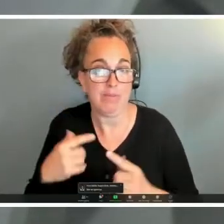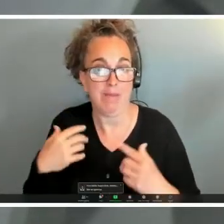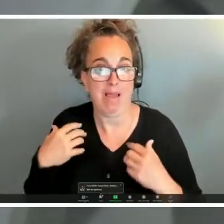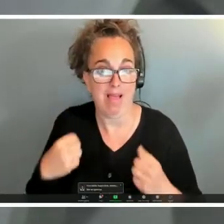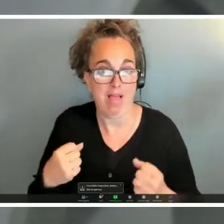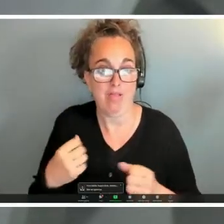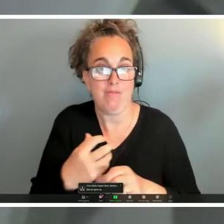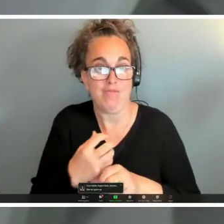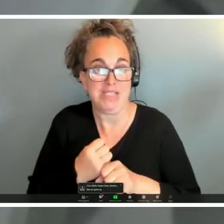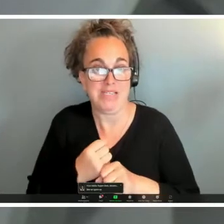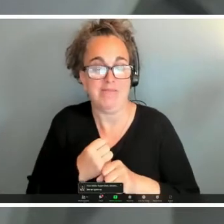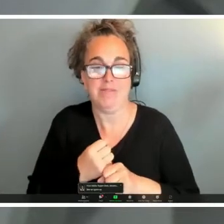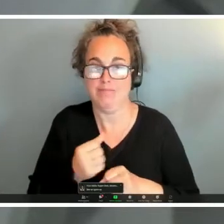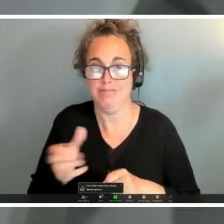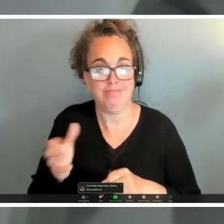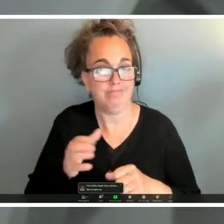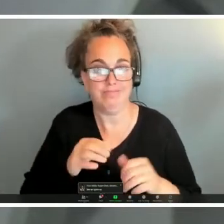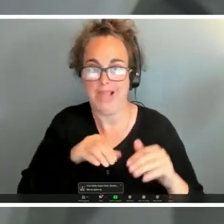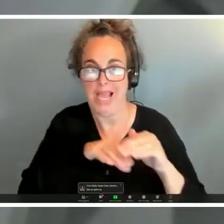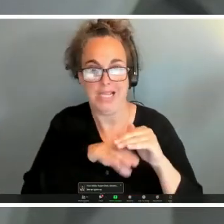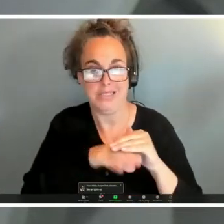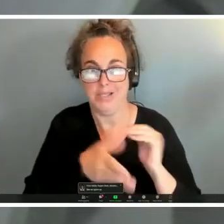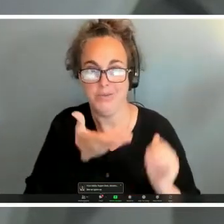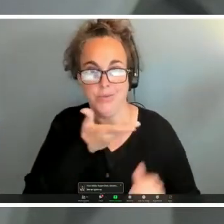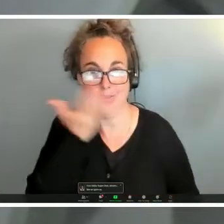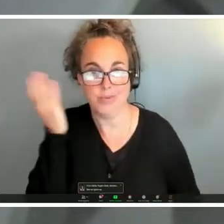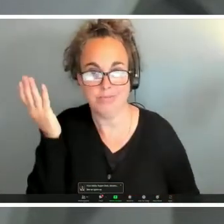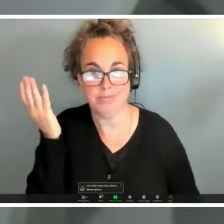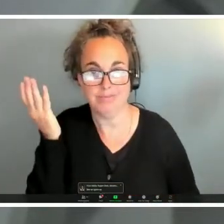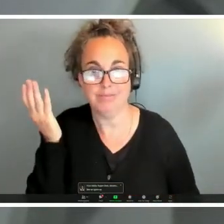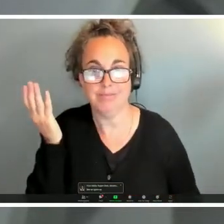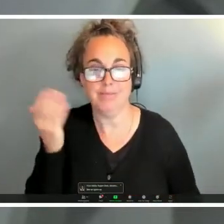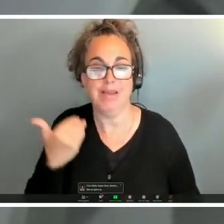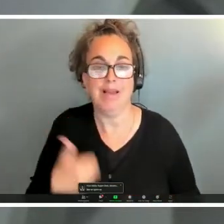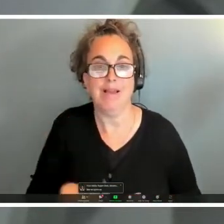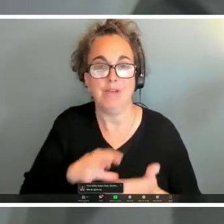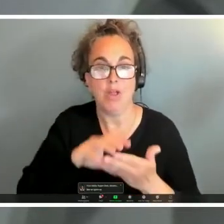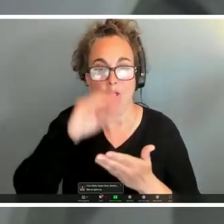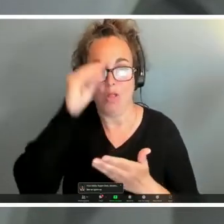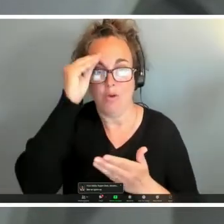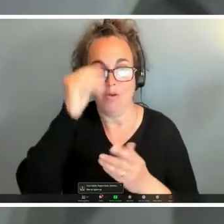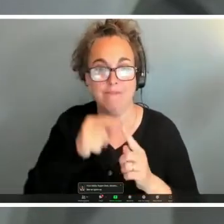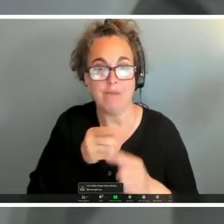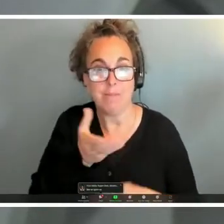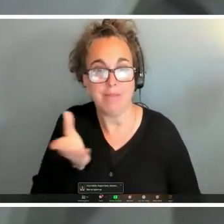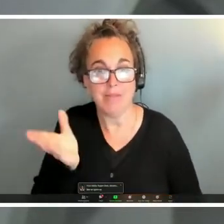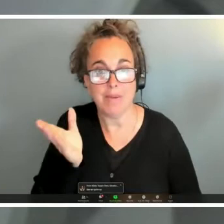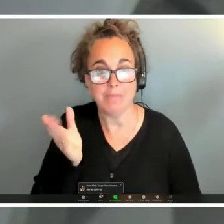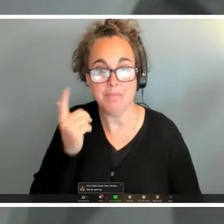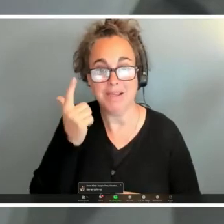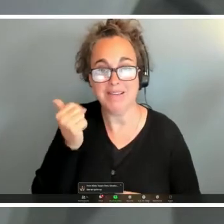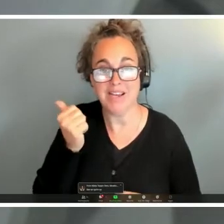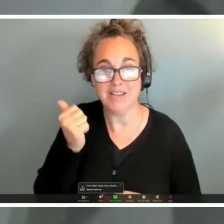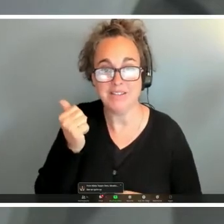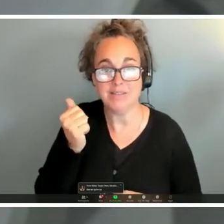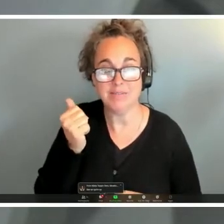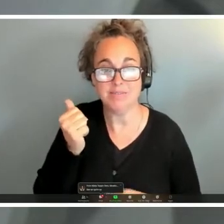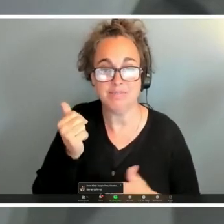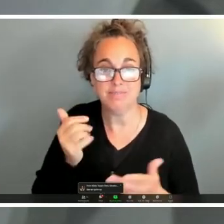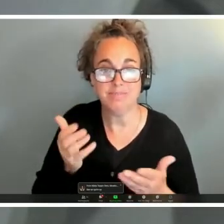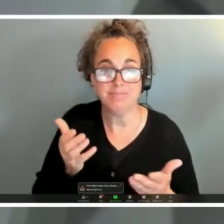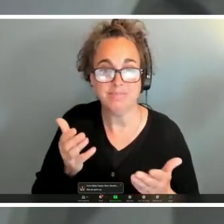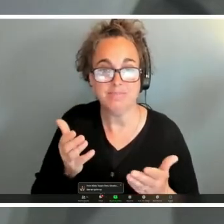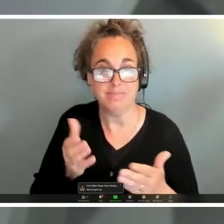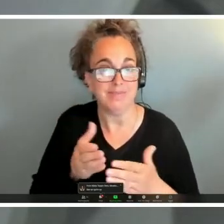and their lack of access. I've learned from them because of the outcomes that